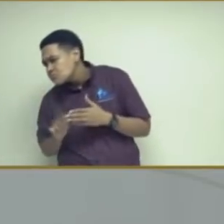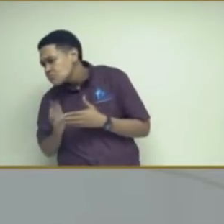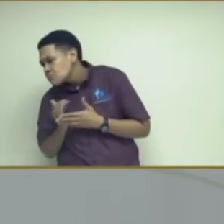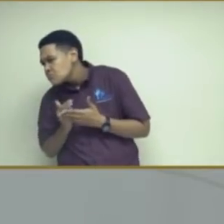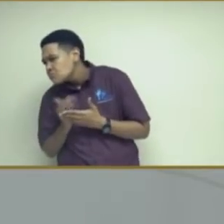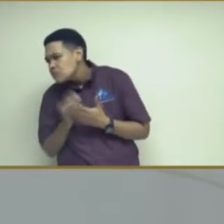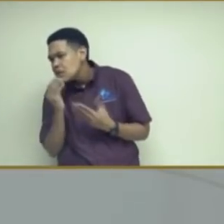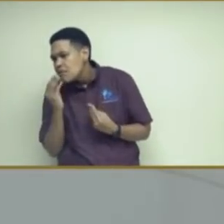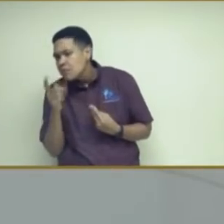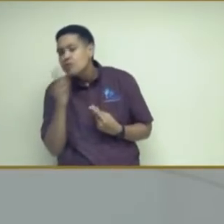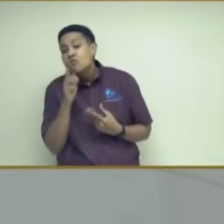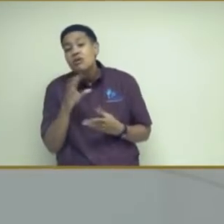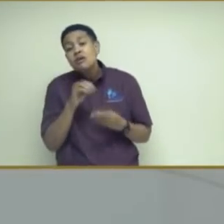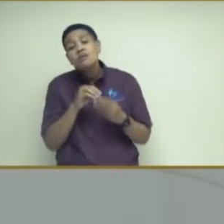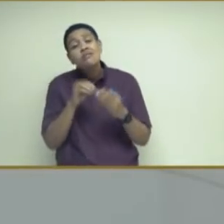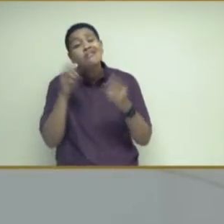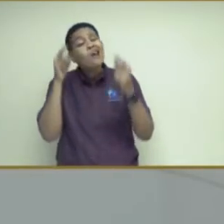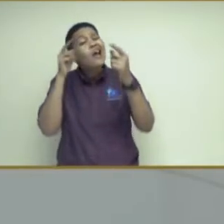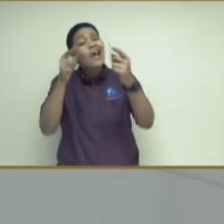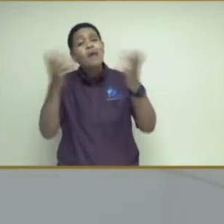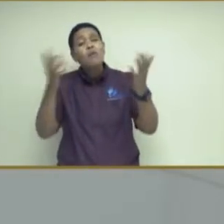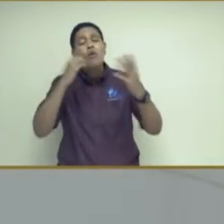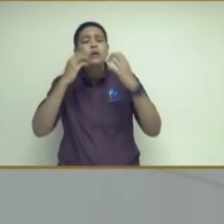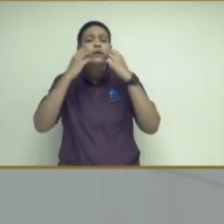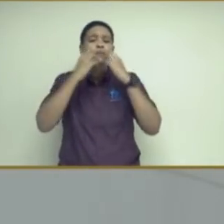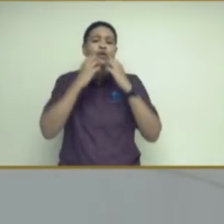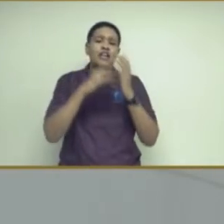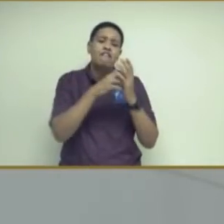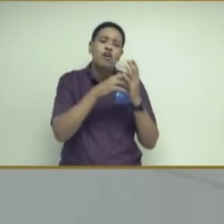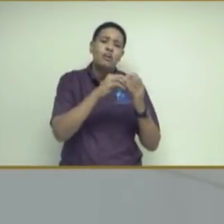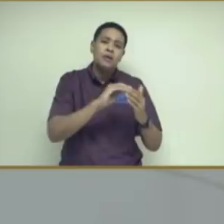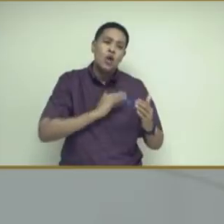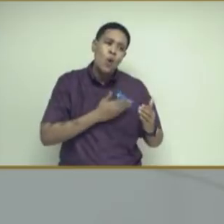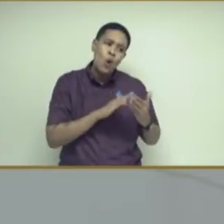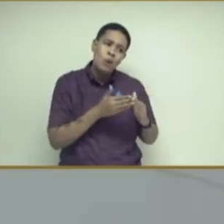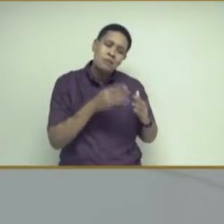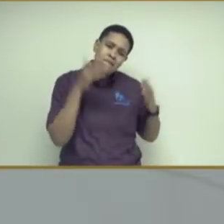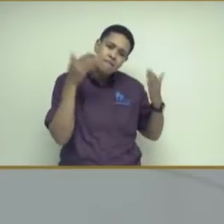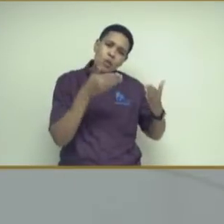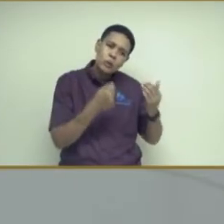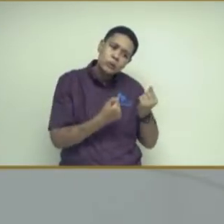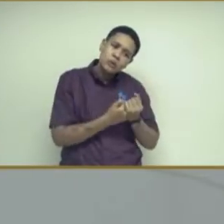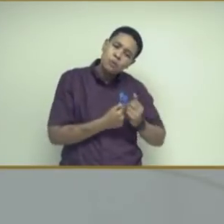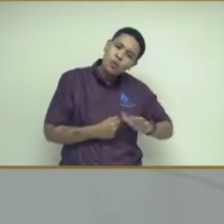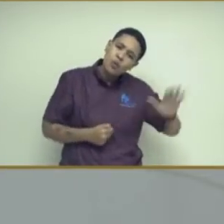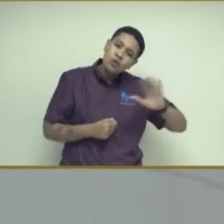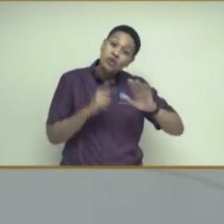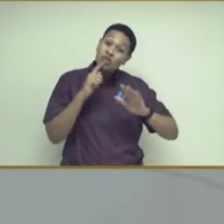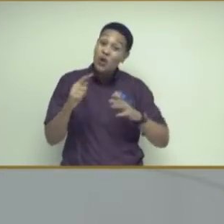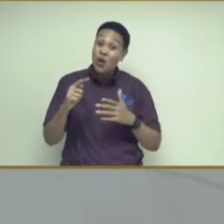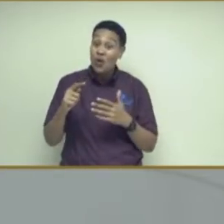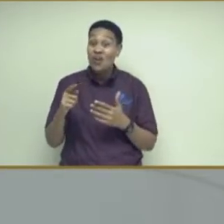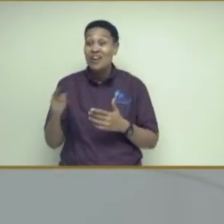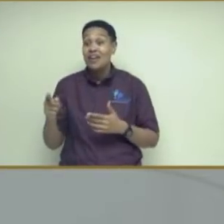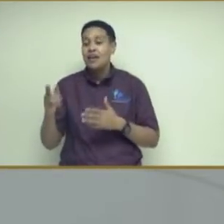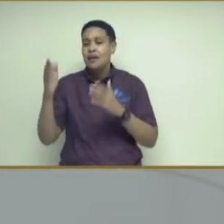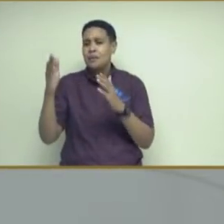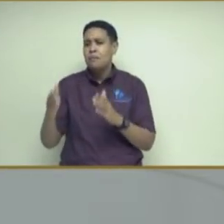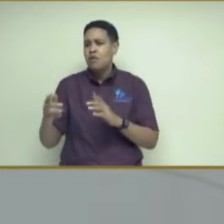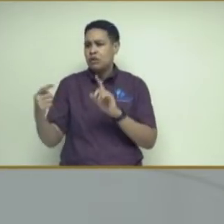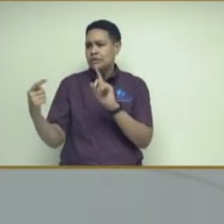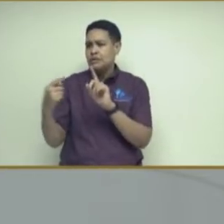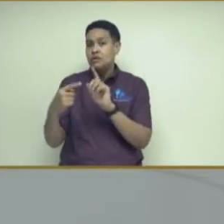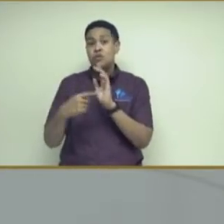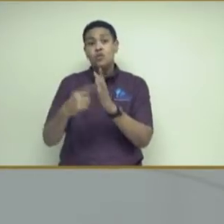protect the vulnerable persons within our communities. So the case actually was an asymptomatic